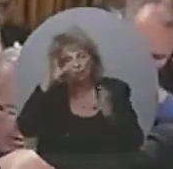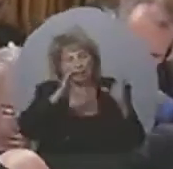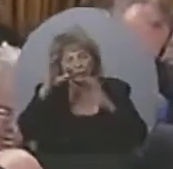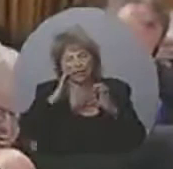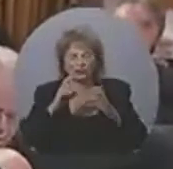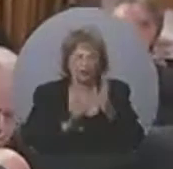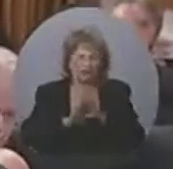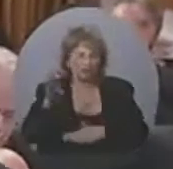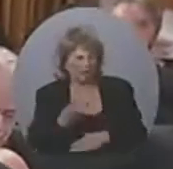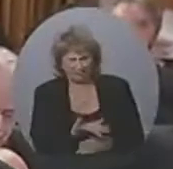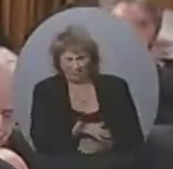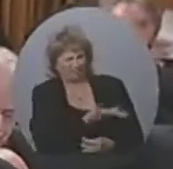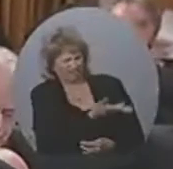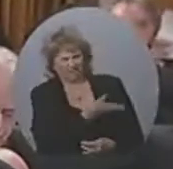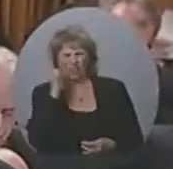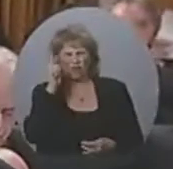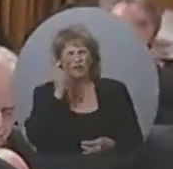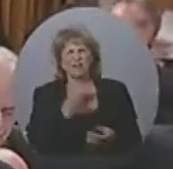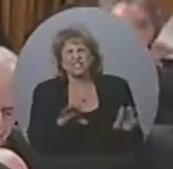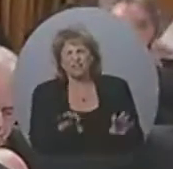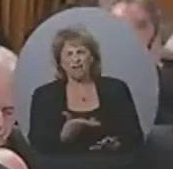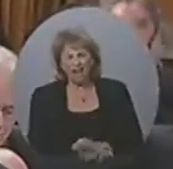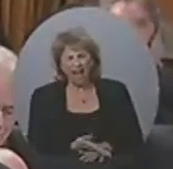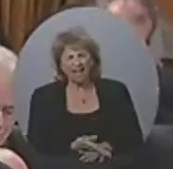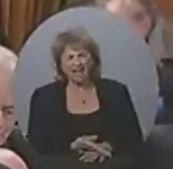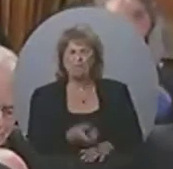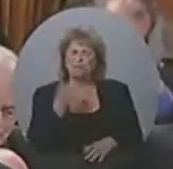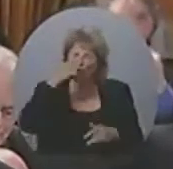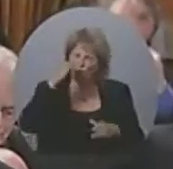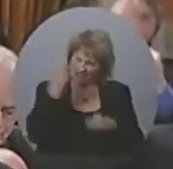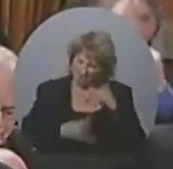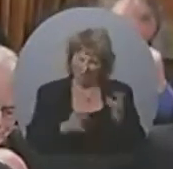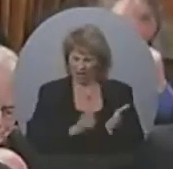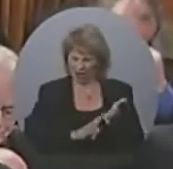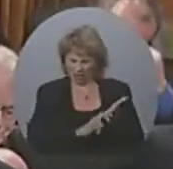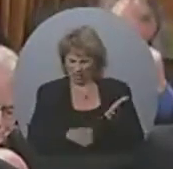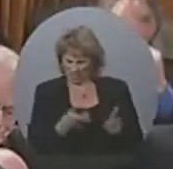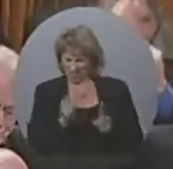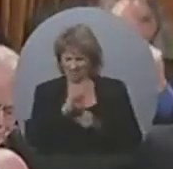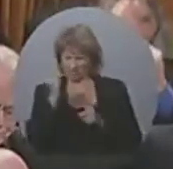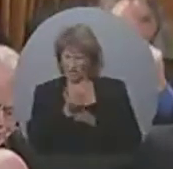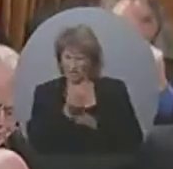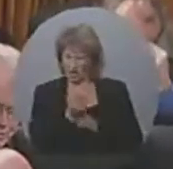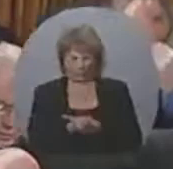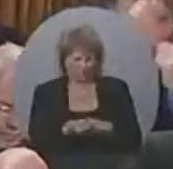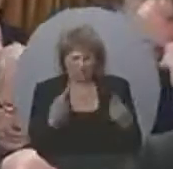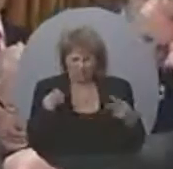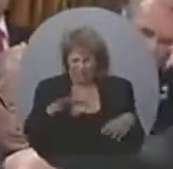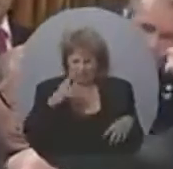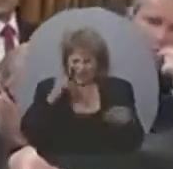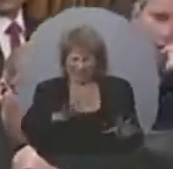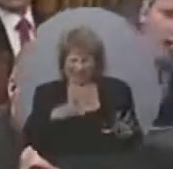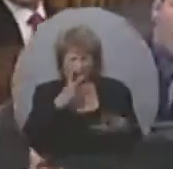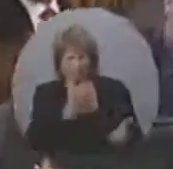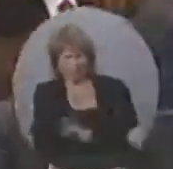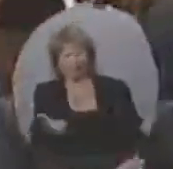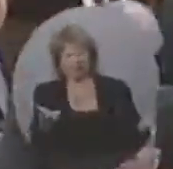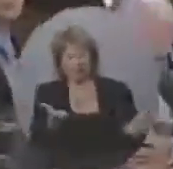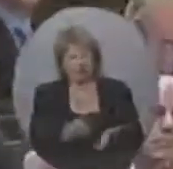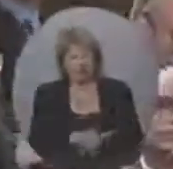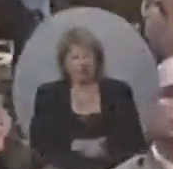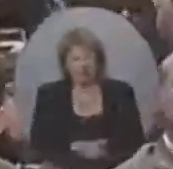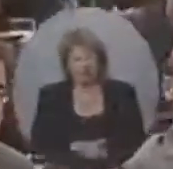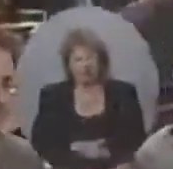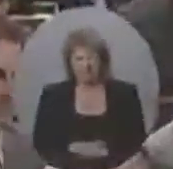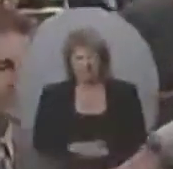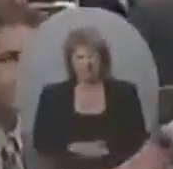développement. Qu'est-ce que ce gouvernement va faire pour enfin corriger cette situation lamentable? Madame